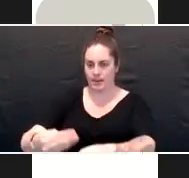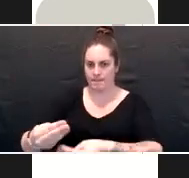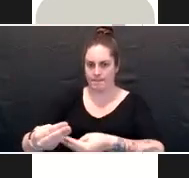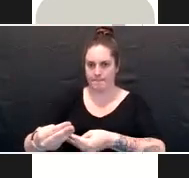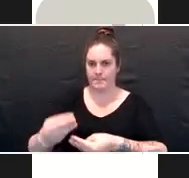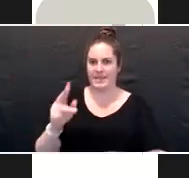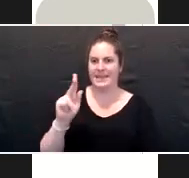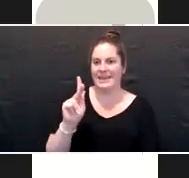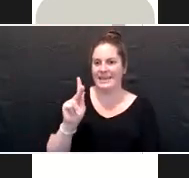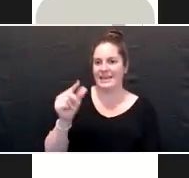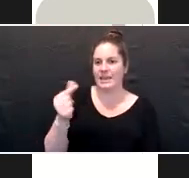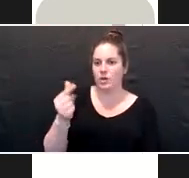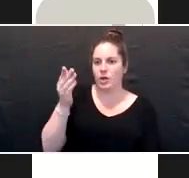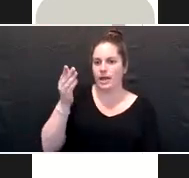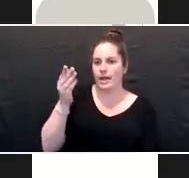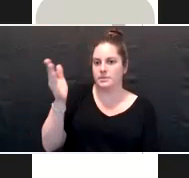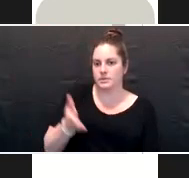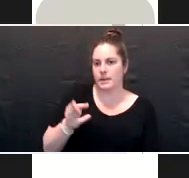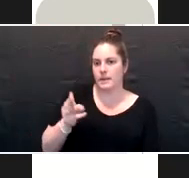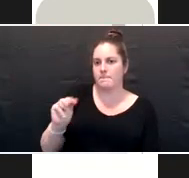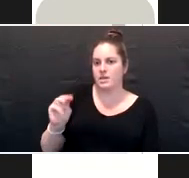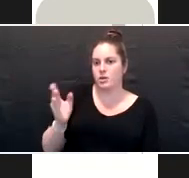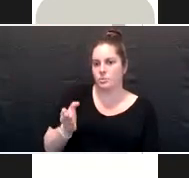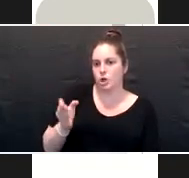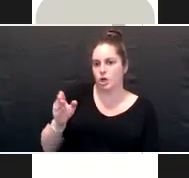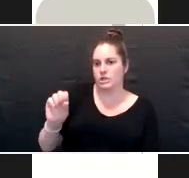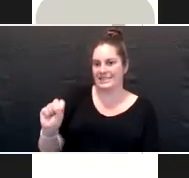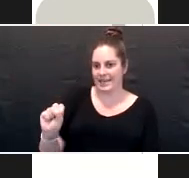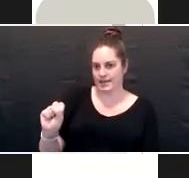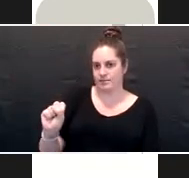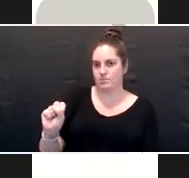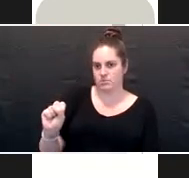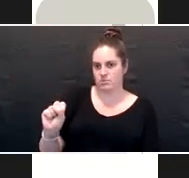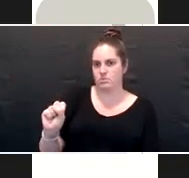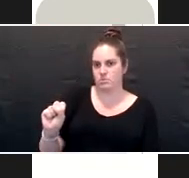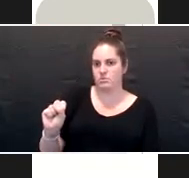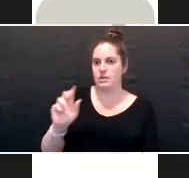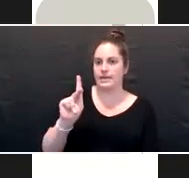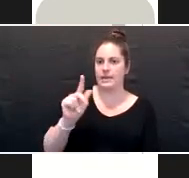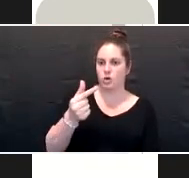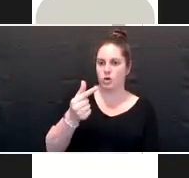per second. Kilograms for mass, meters per second for velocity.